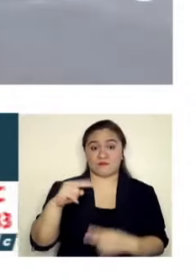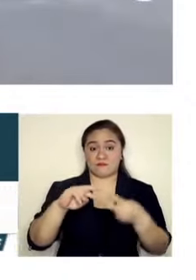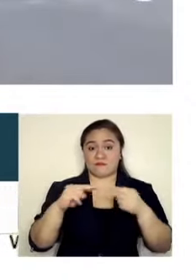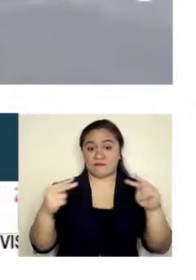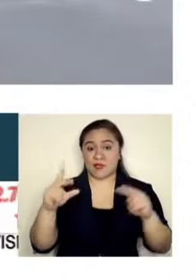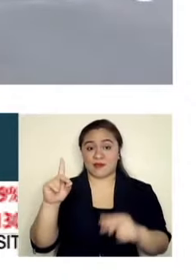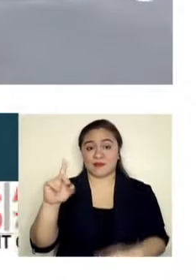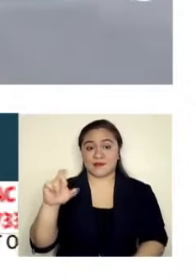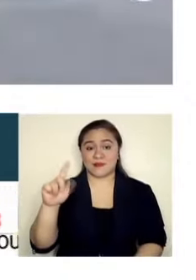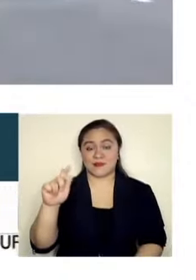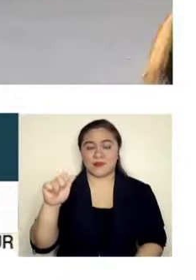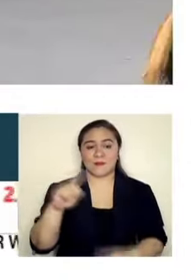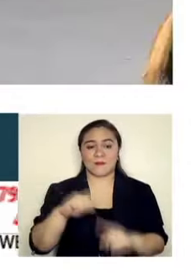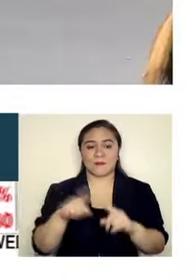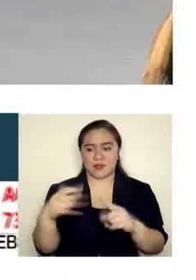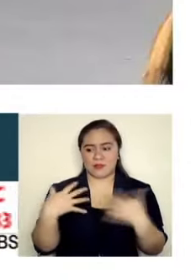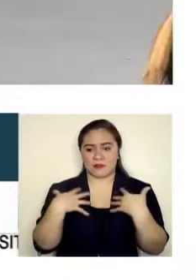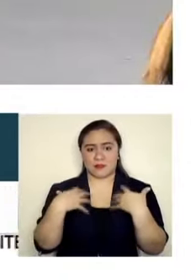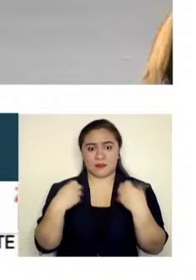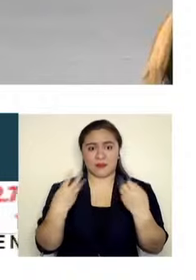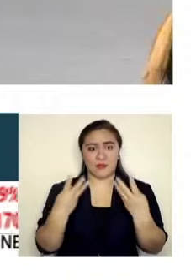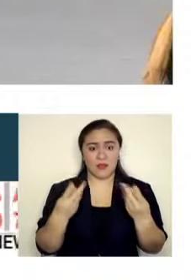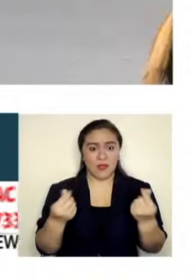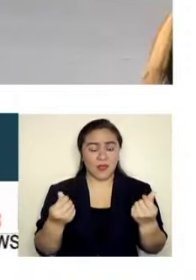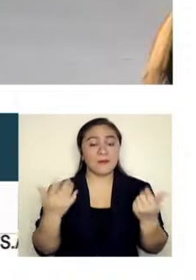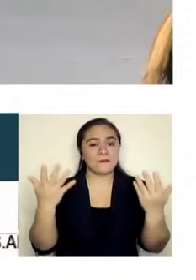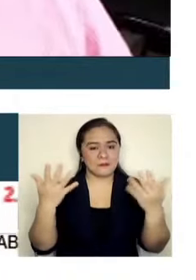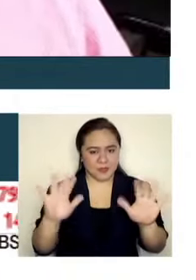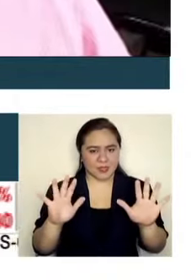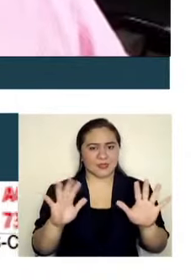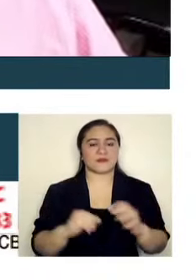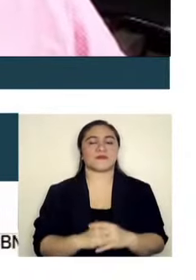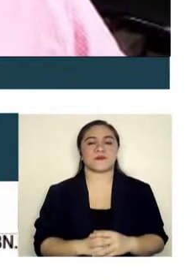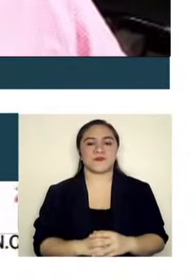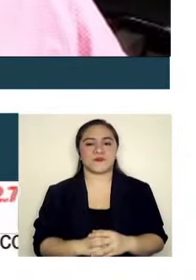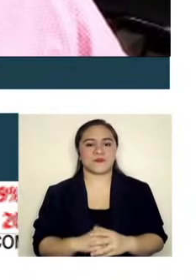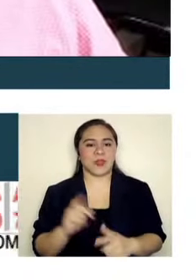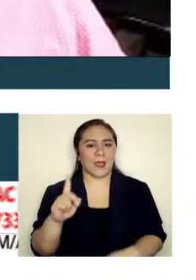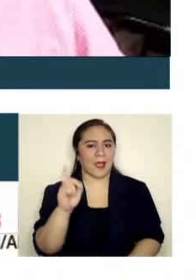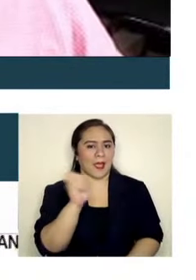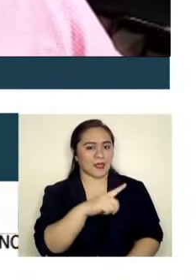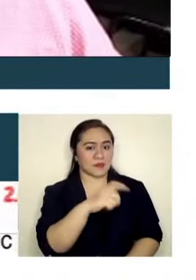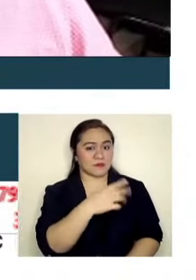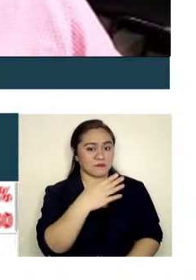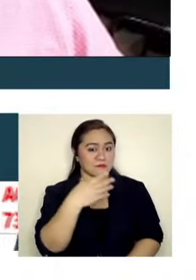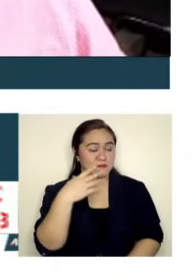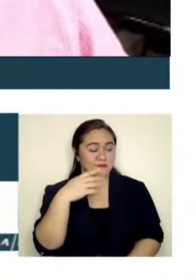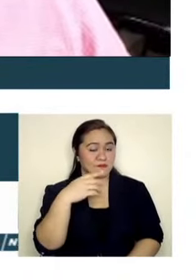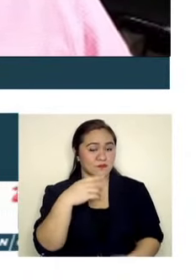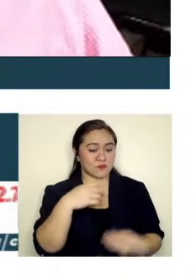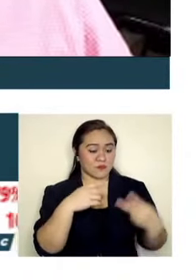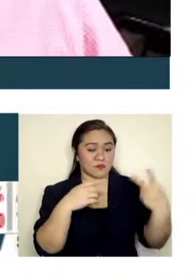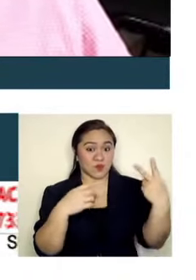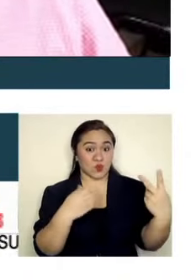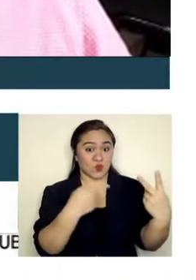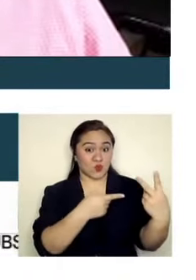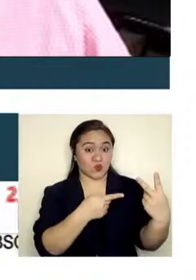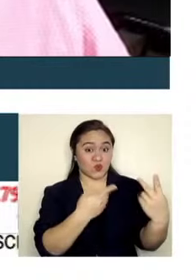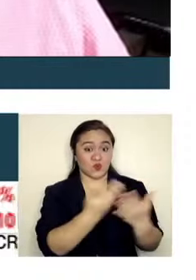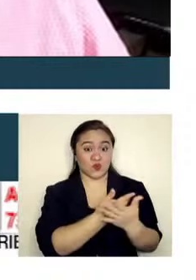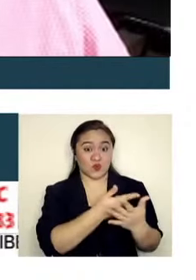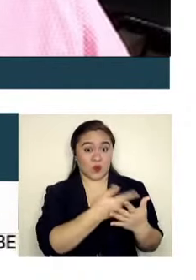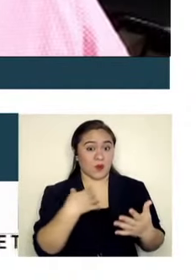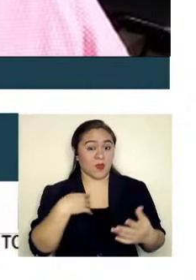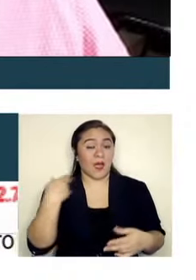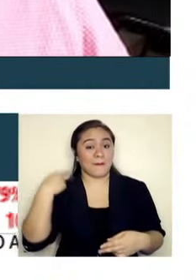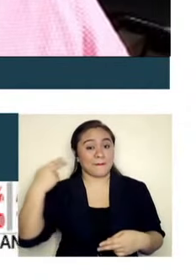they have recovered already. Okay. Do they have any history of travel, these two new cases? No, the